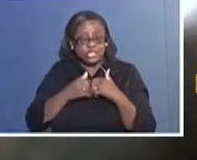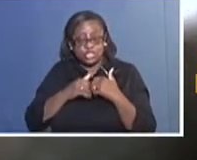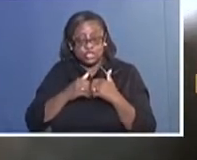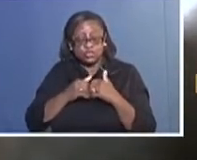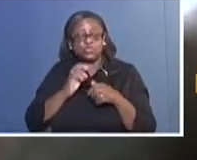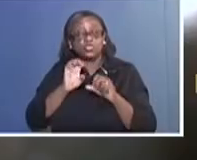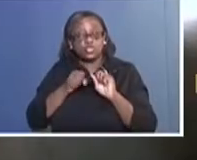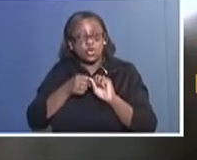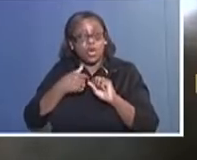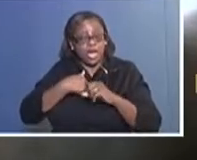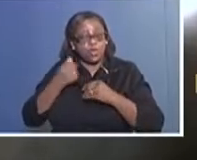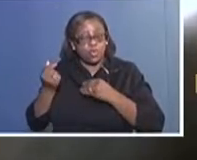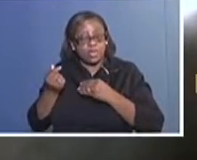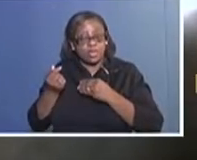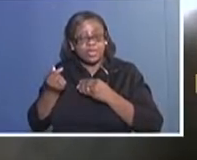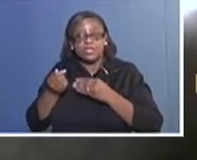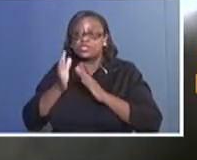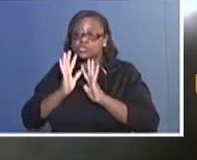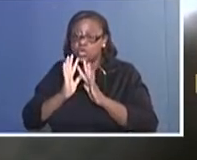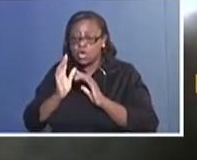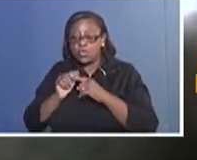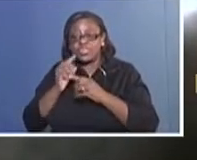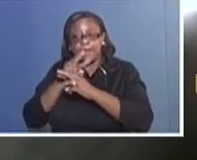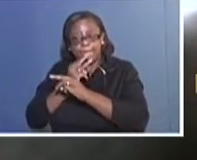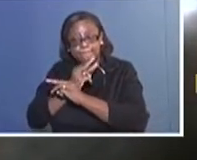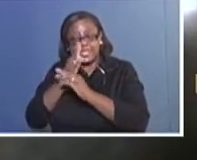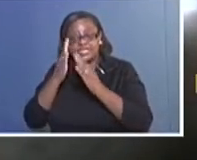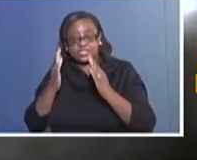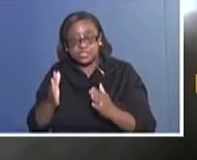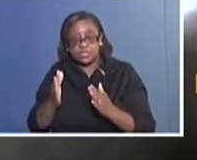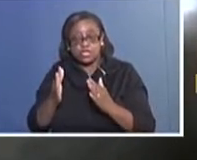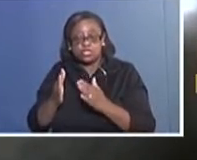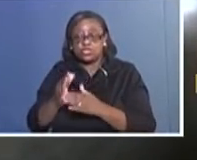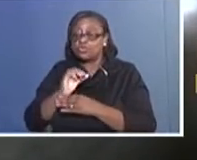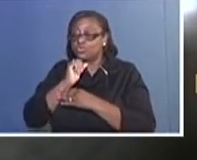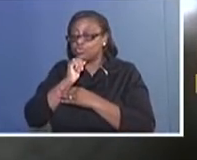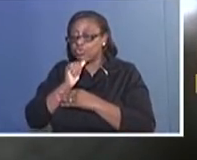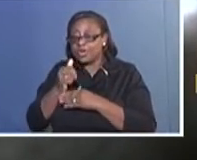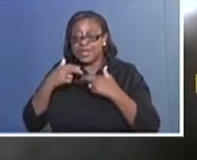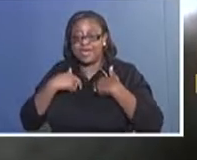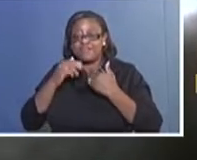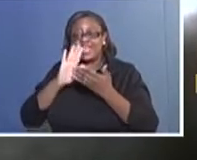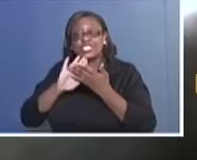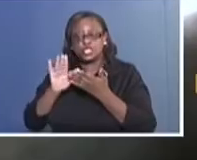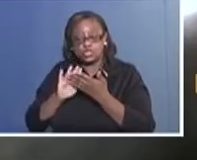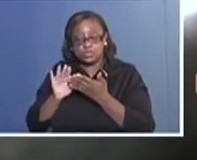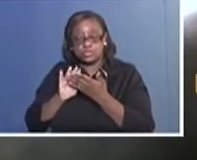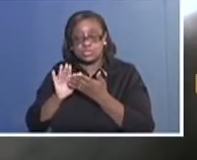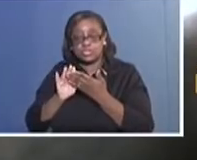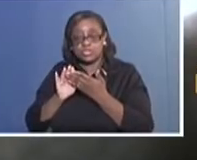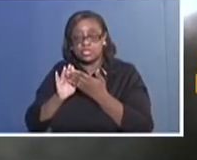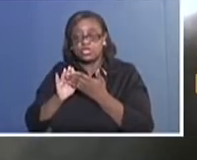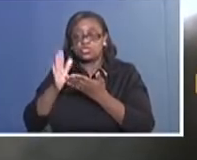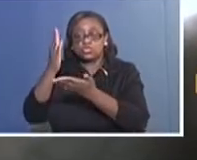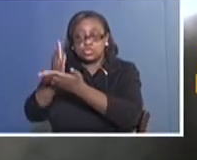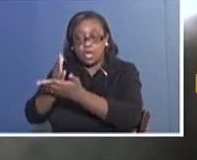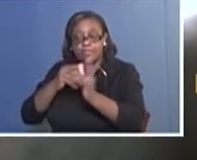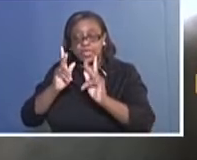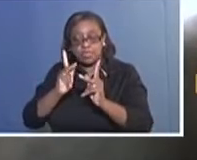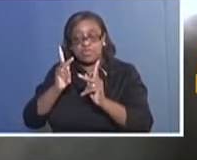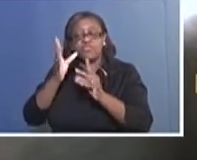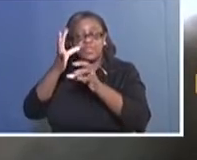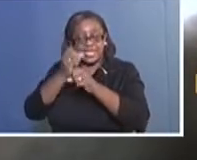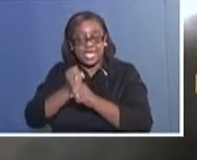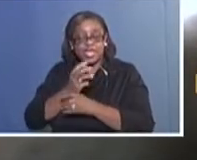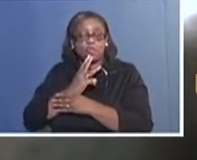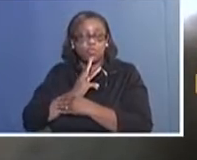so I will certainly bring it up with my colleague minister, because there would be no excuse to inhibit homeowners from having to